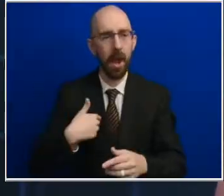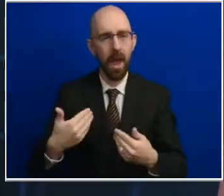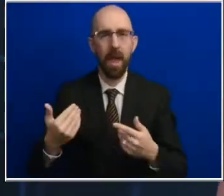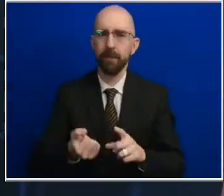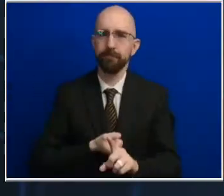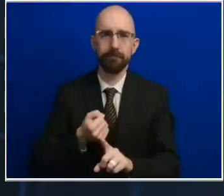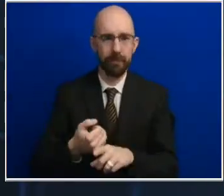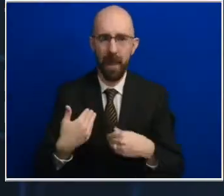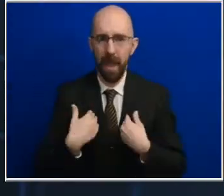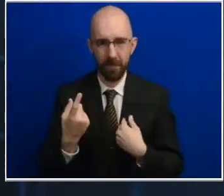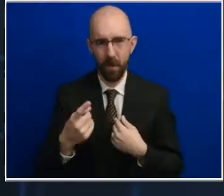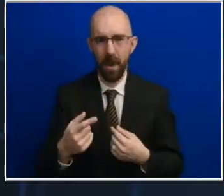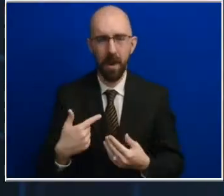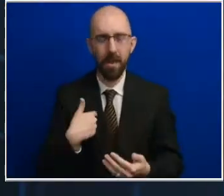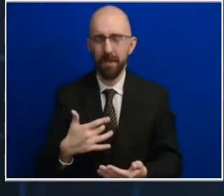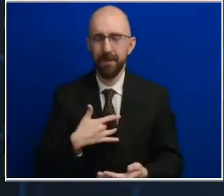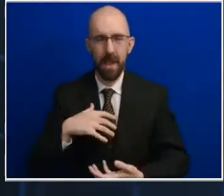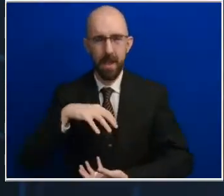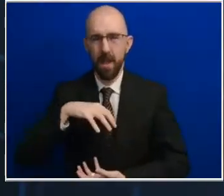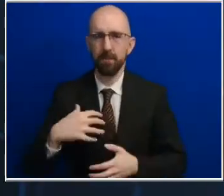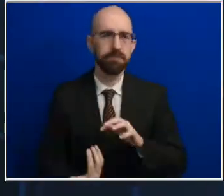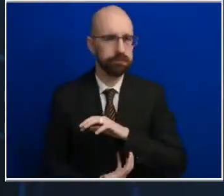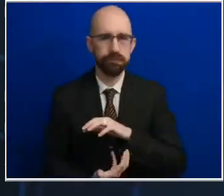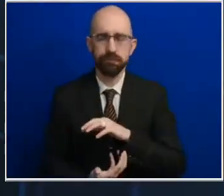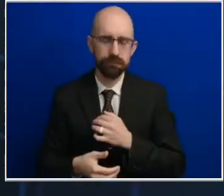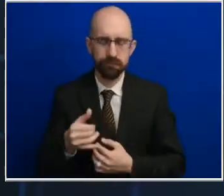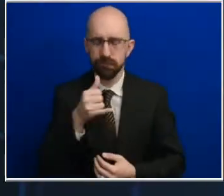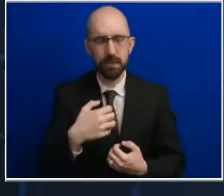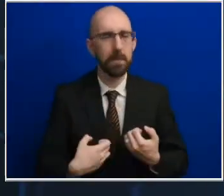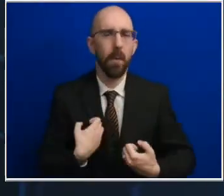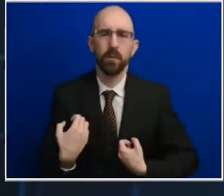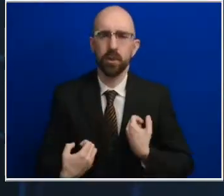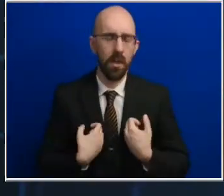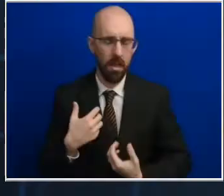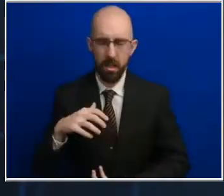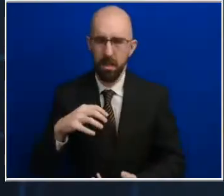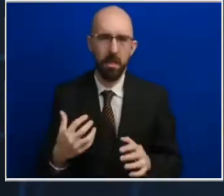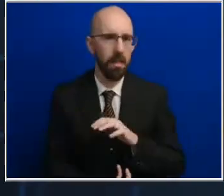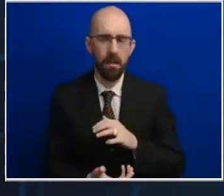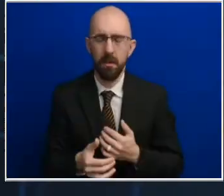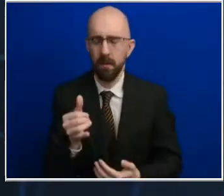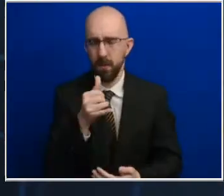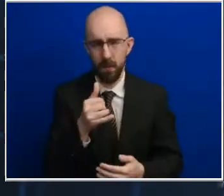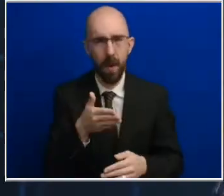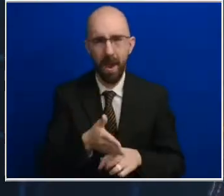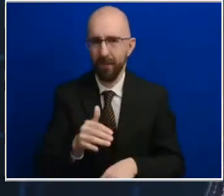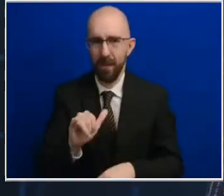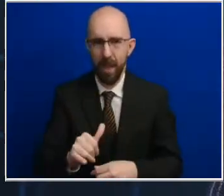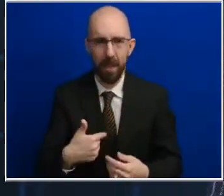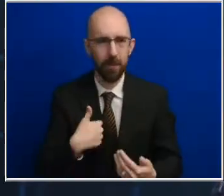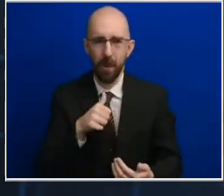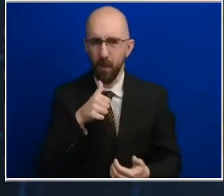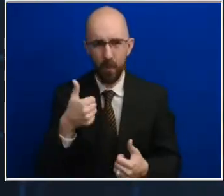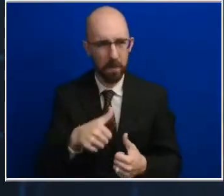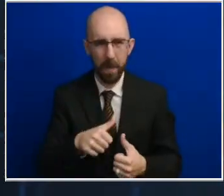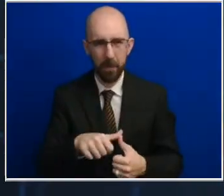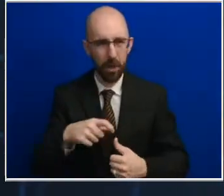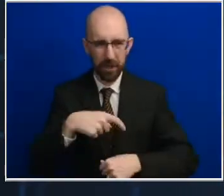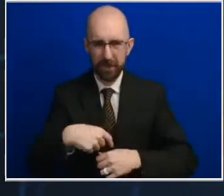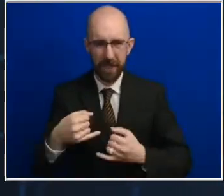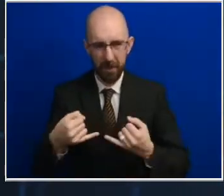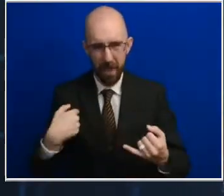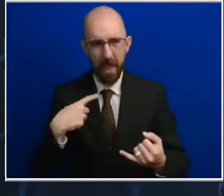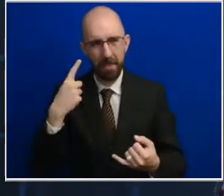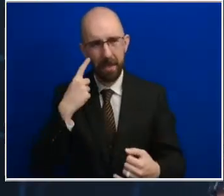just wrecked me, Emotionally. And, yeah, emotionally. And so I don't remember the timeline. I think I was 25